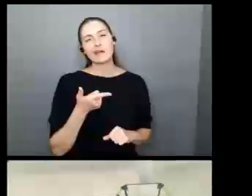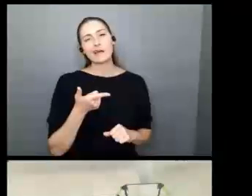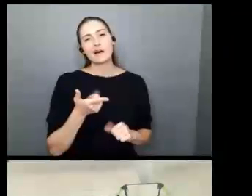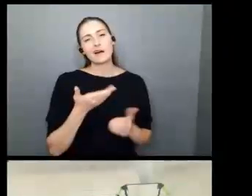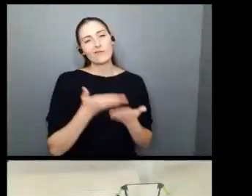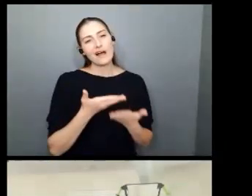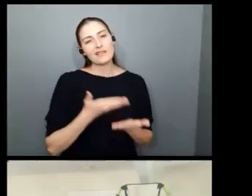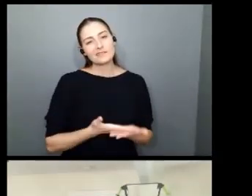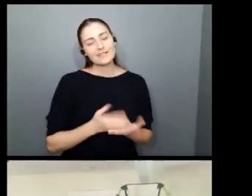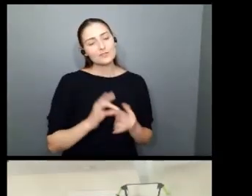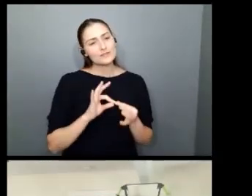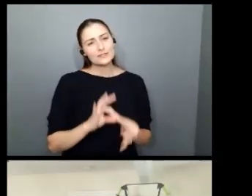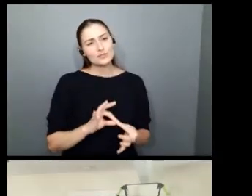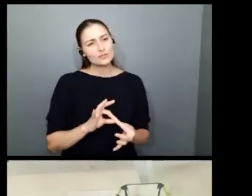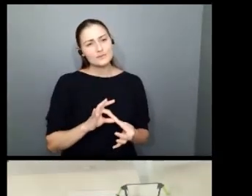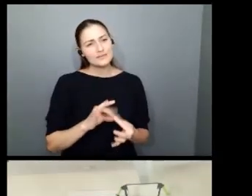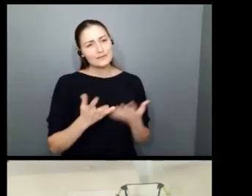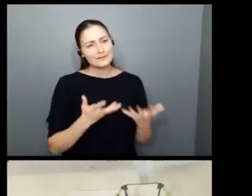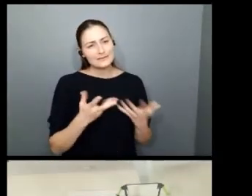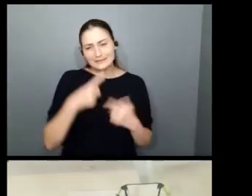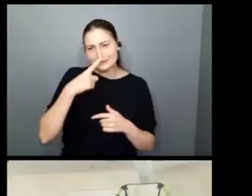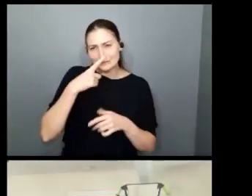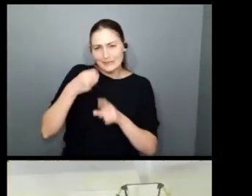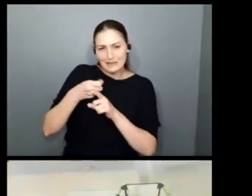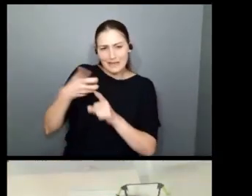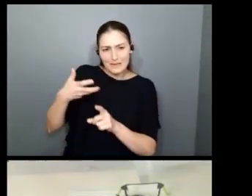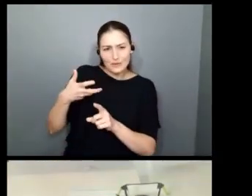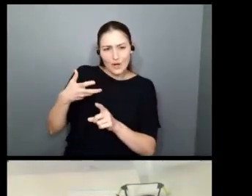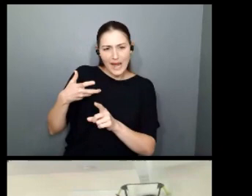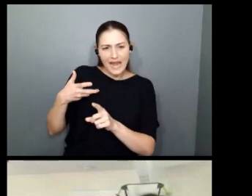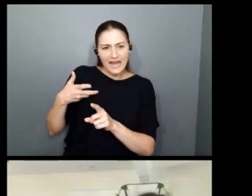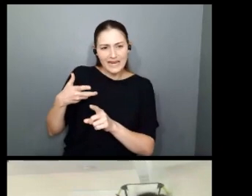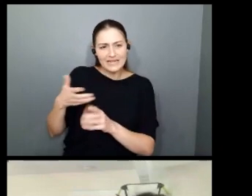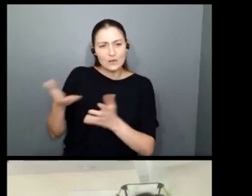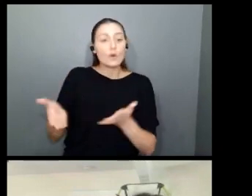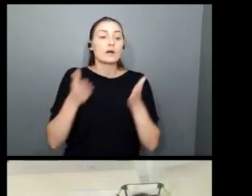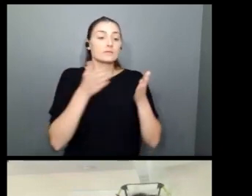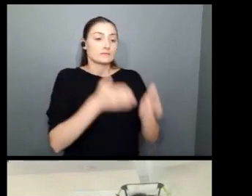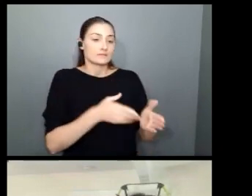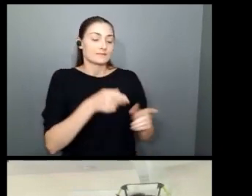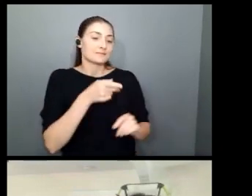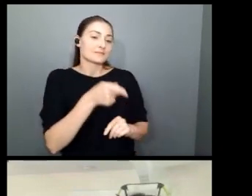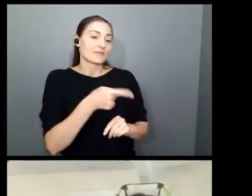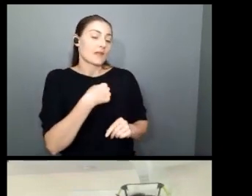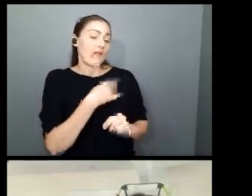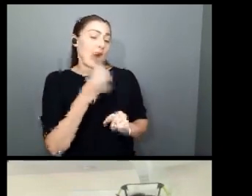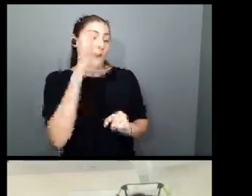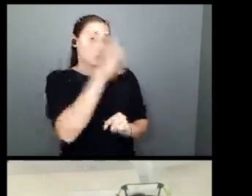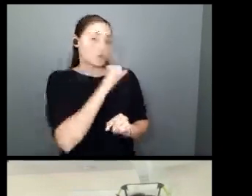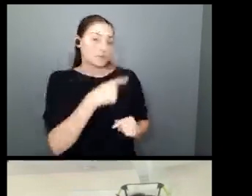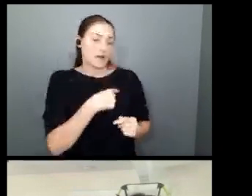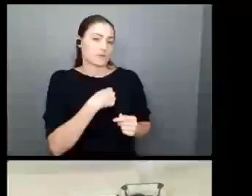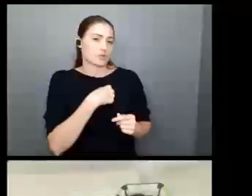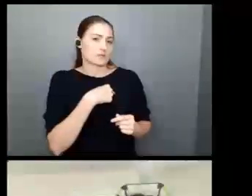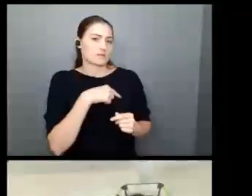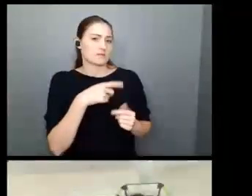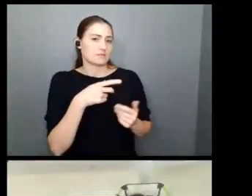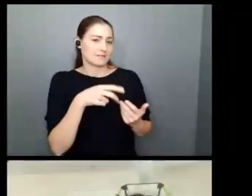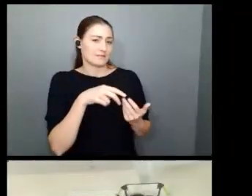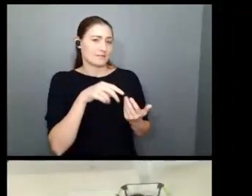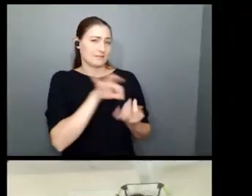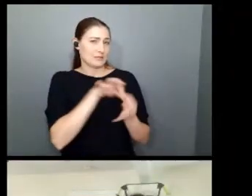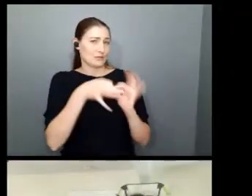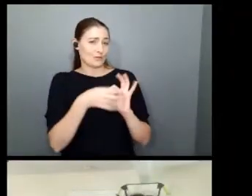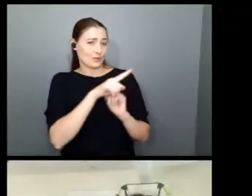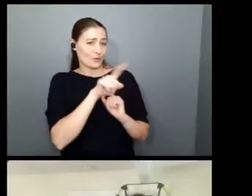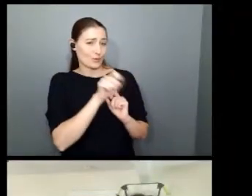So maybe Archer Script could elaborate, but go ahead. If I'm assuming like and I'm just going to read into the question, right? If Archer, you're asking like,